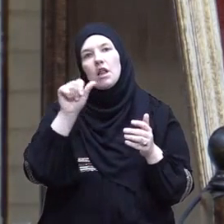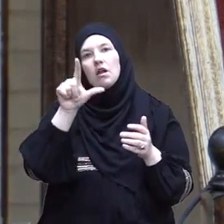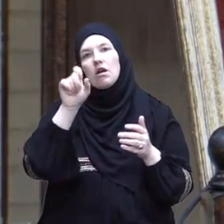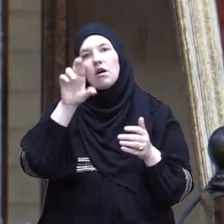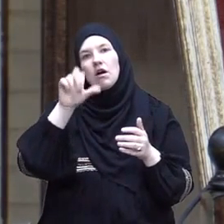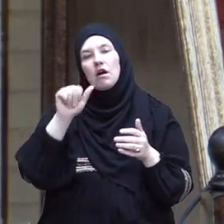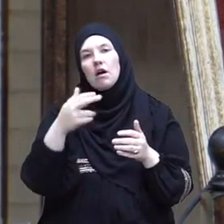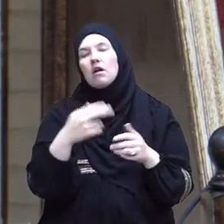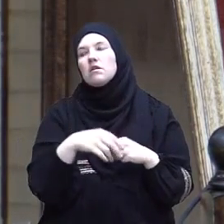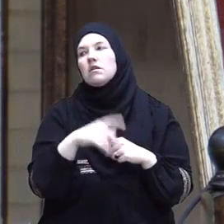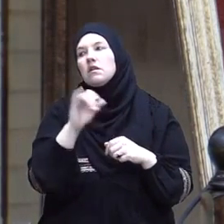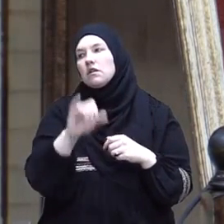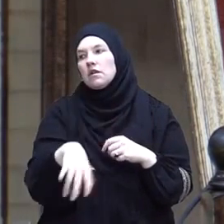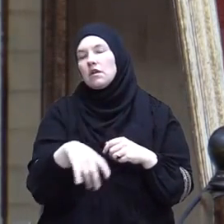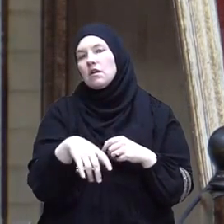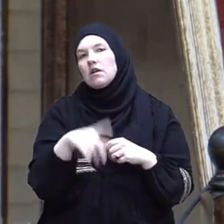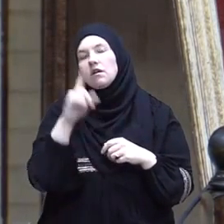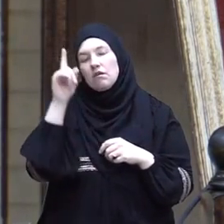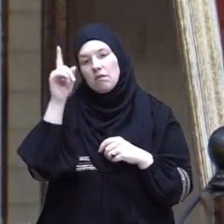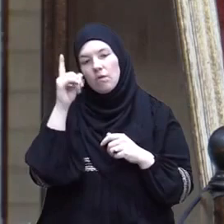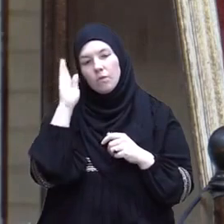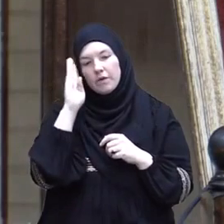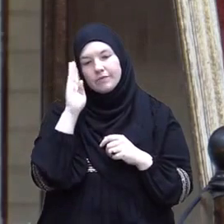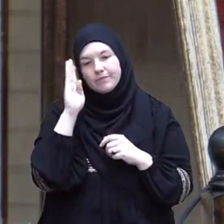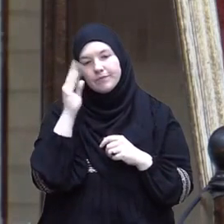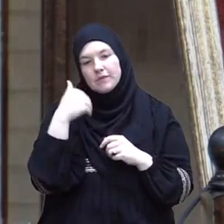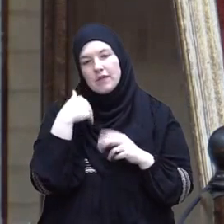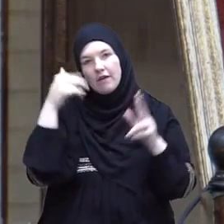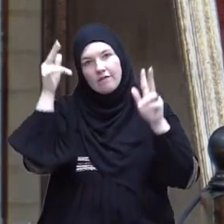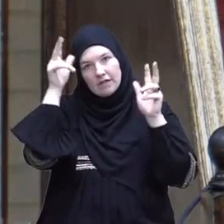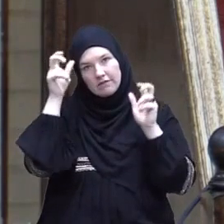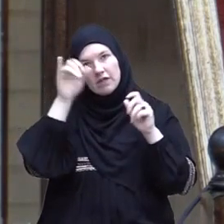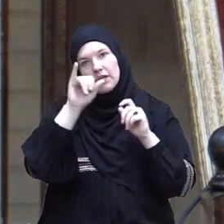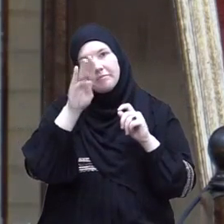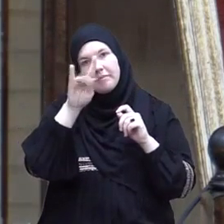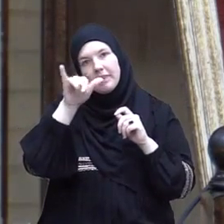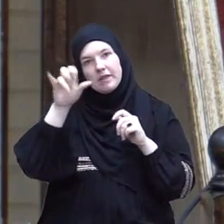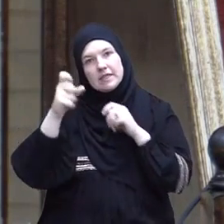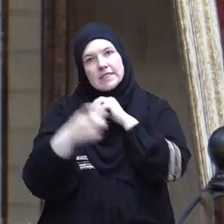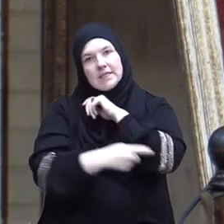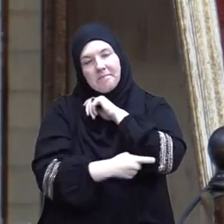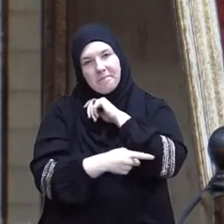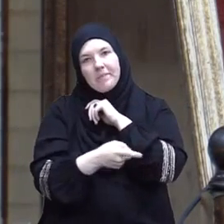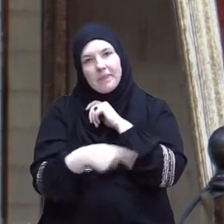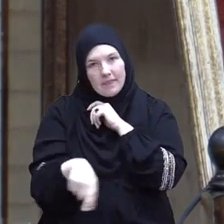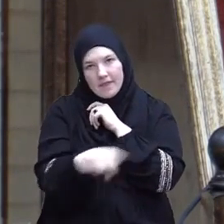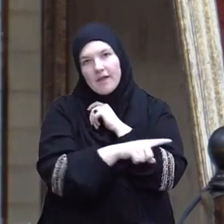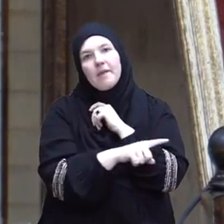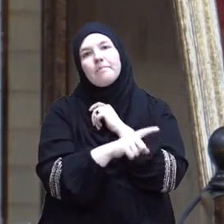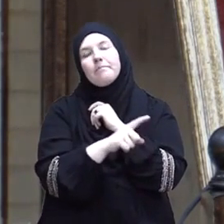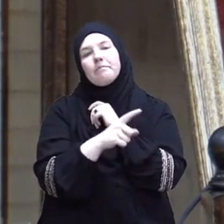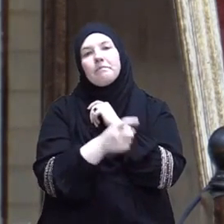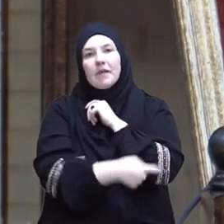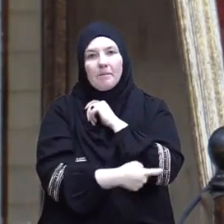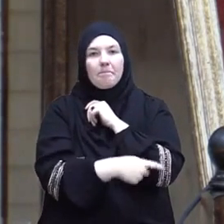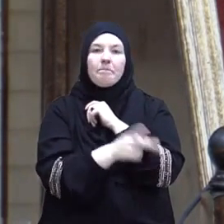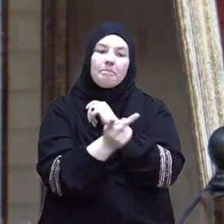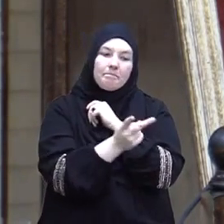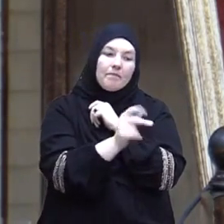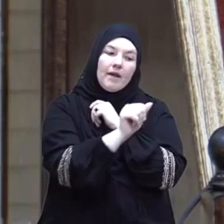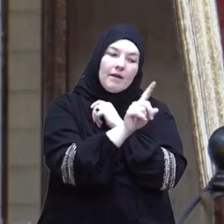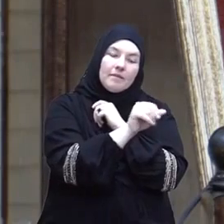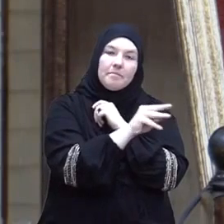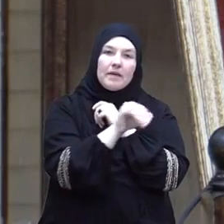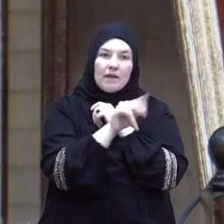subhanahu wa ta'ala will have the devil Iblis tempt them, telling them, don't you